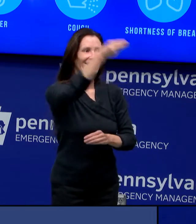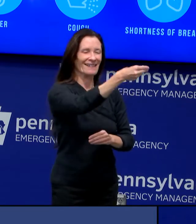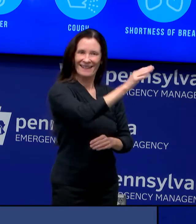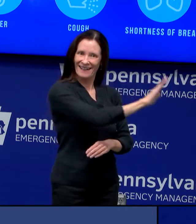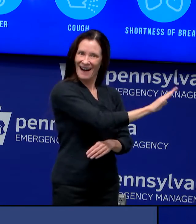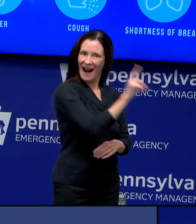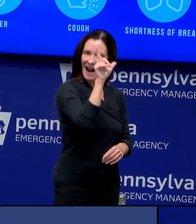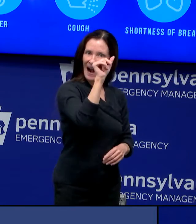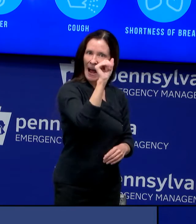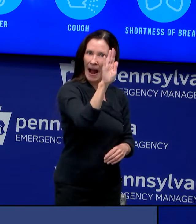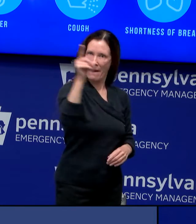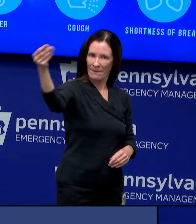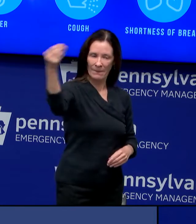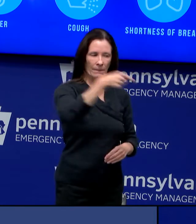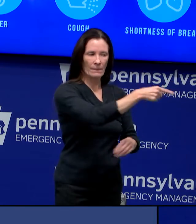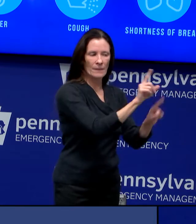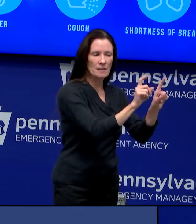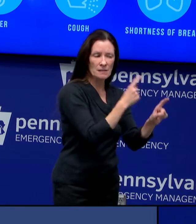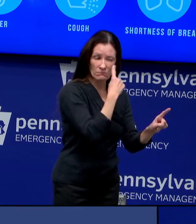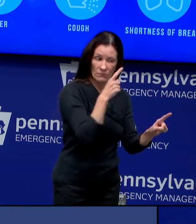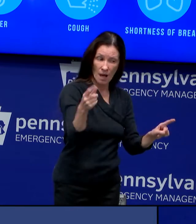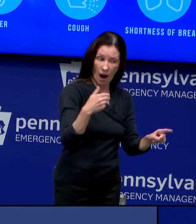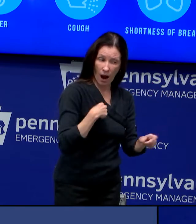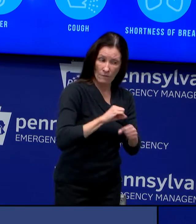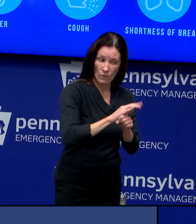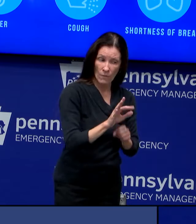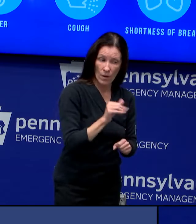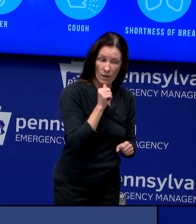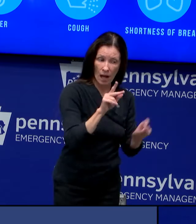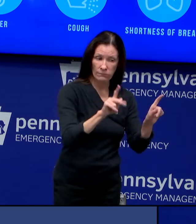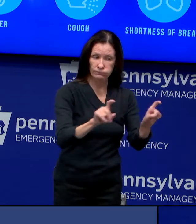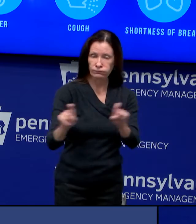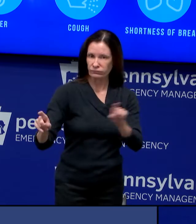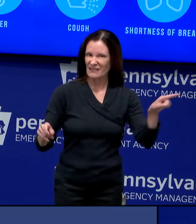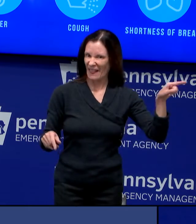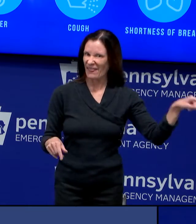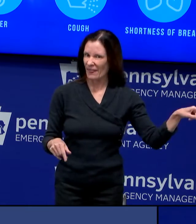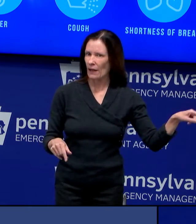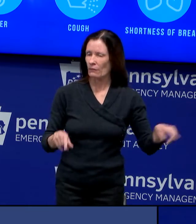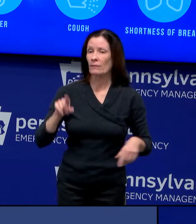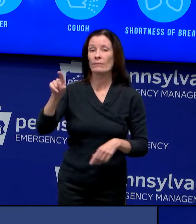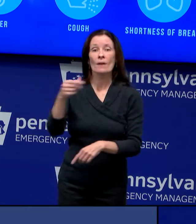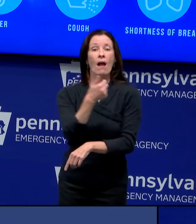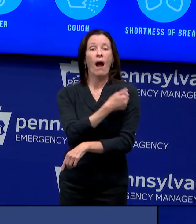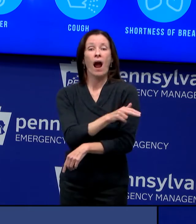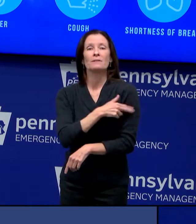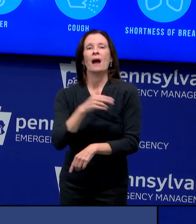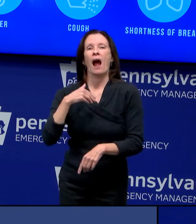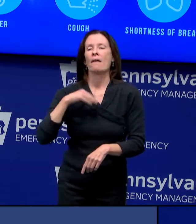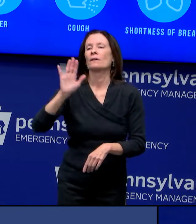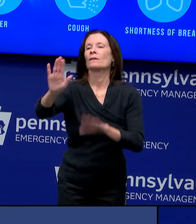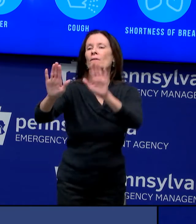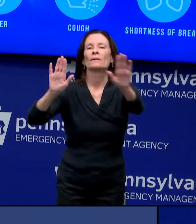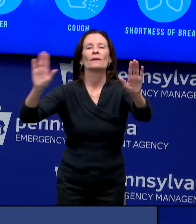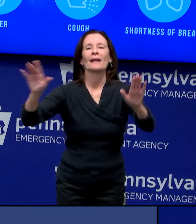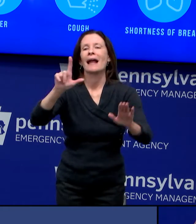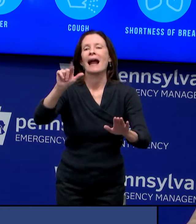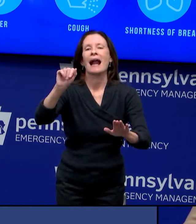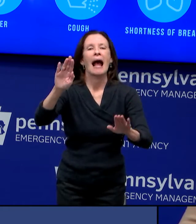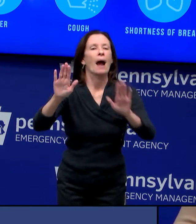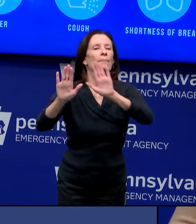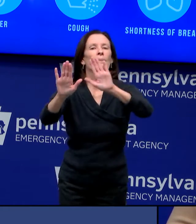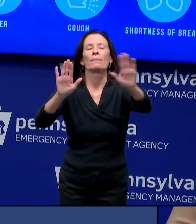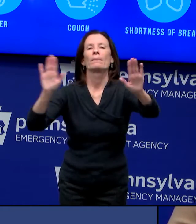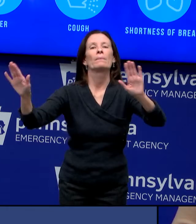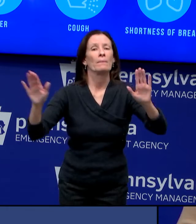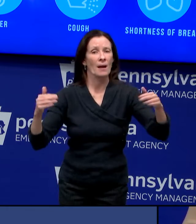either performing the laboratory analysis in their labs at the hospital, or they're sending them out to commercial